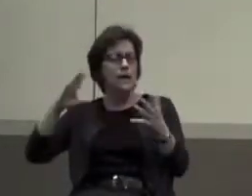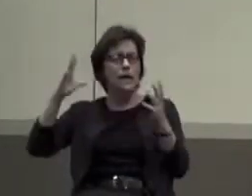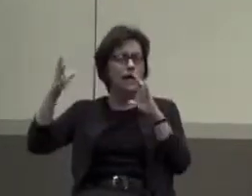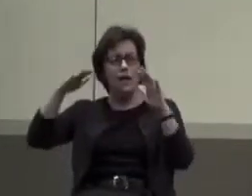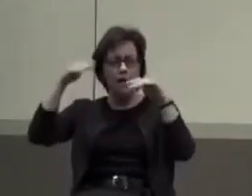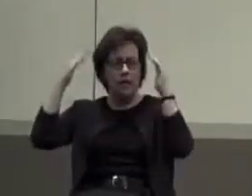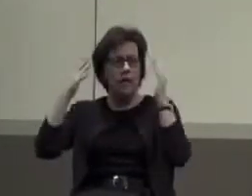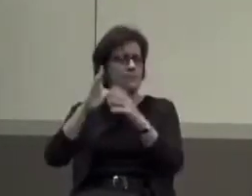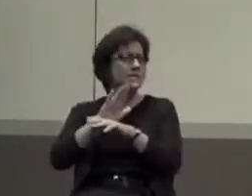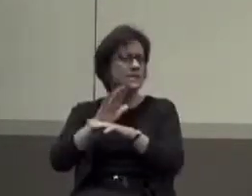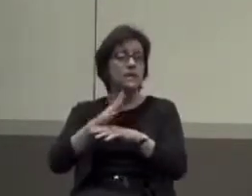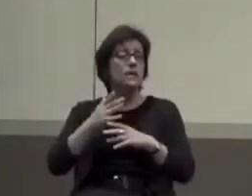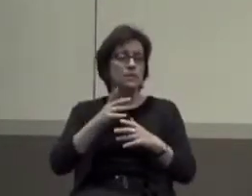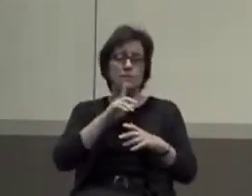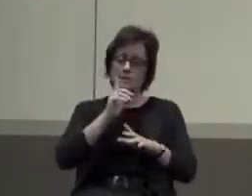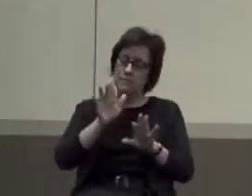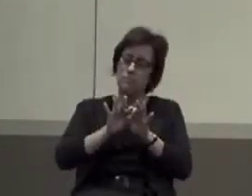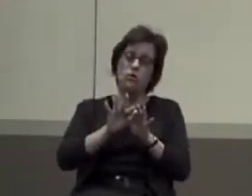set for the school year.